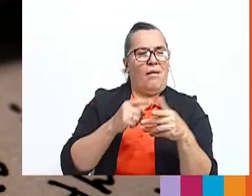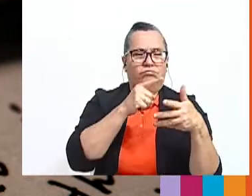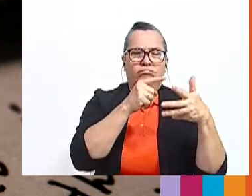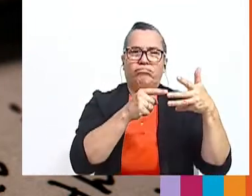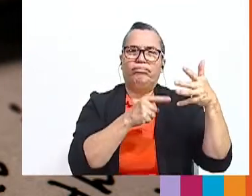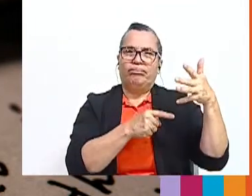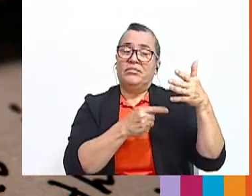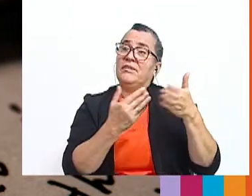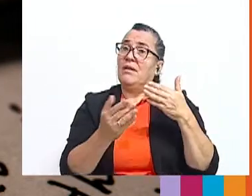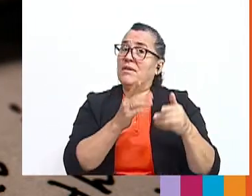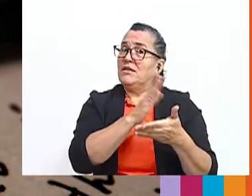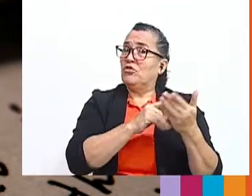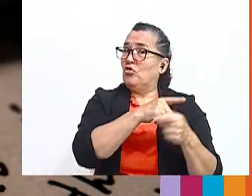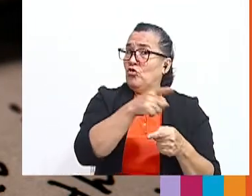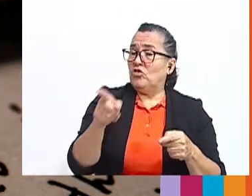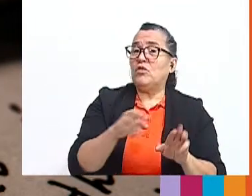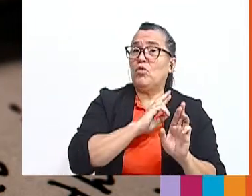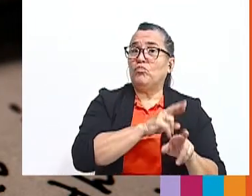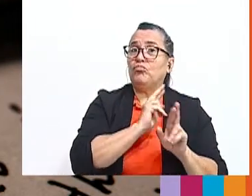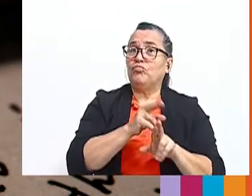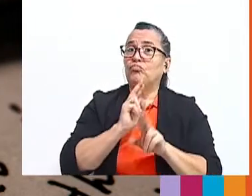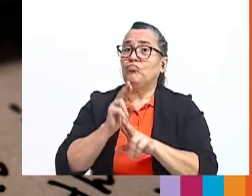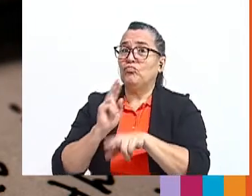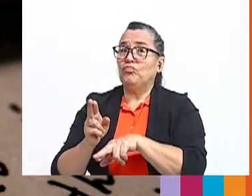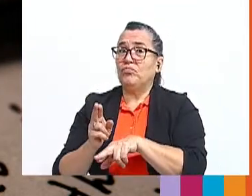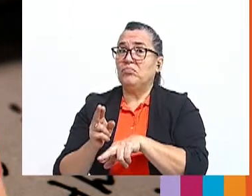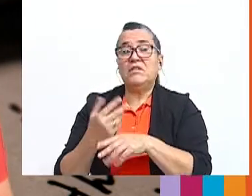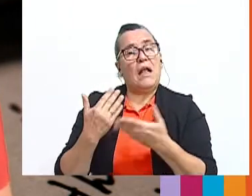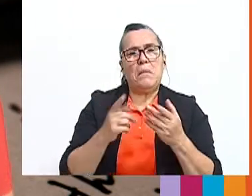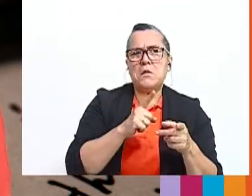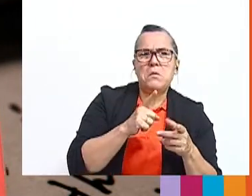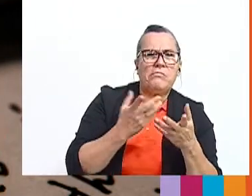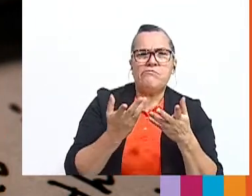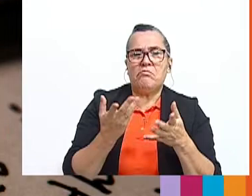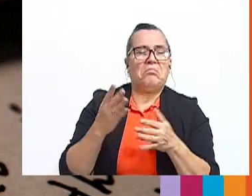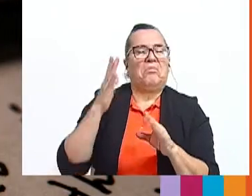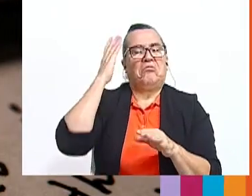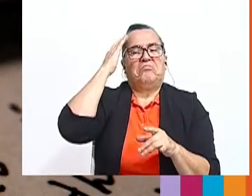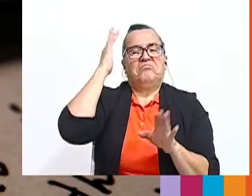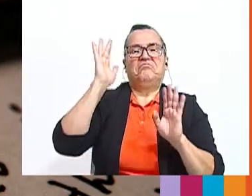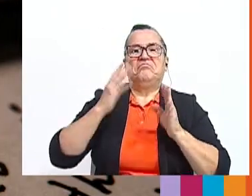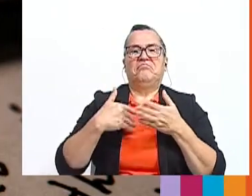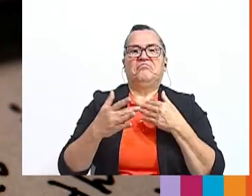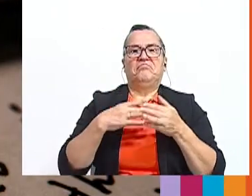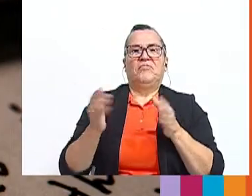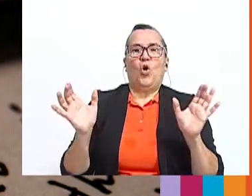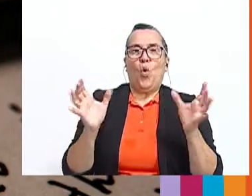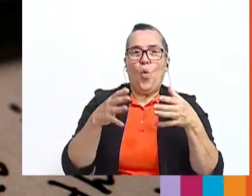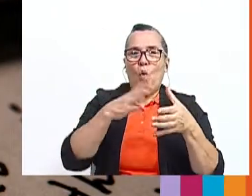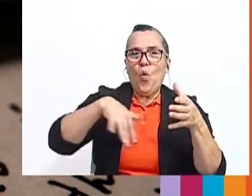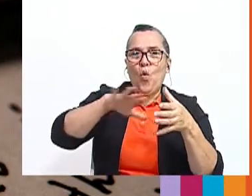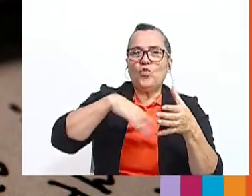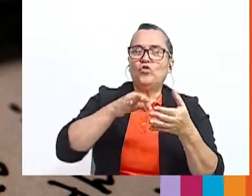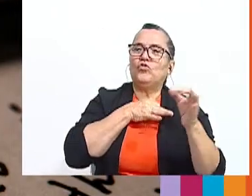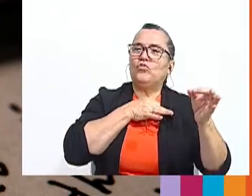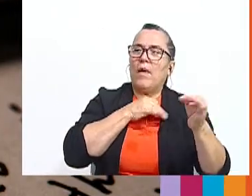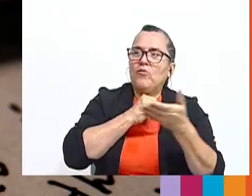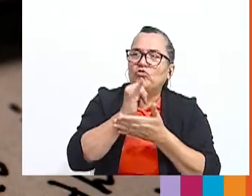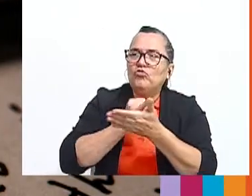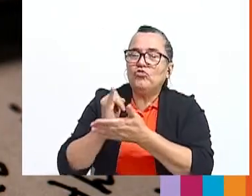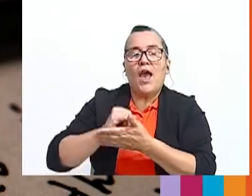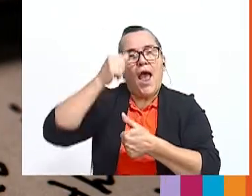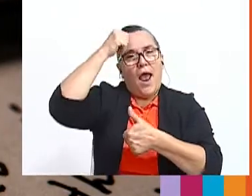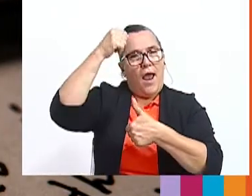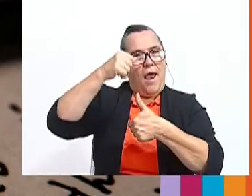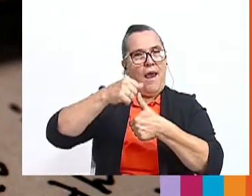Maybe some of you can answer these questions, maybe not, but don't worry, because together we're going to explore and remember